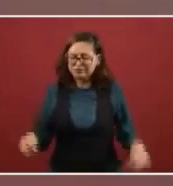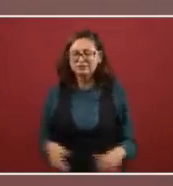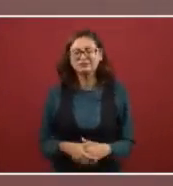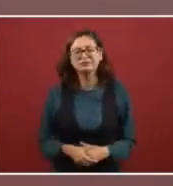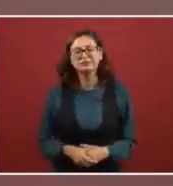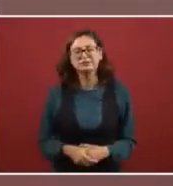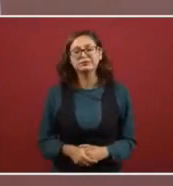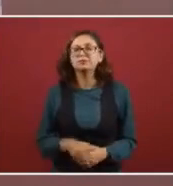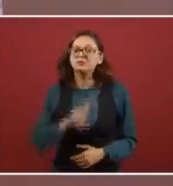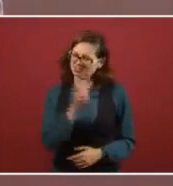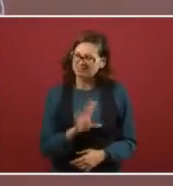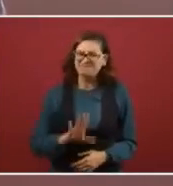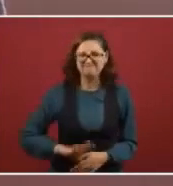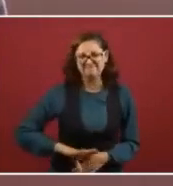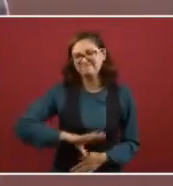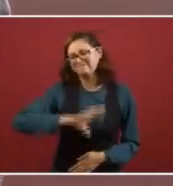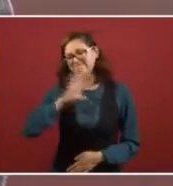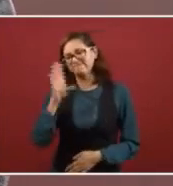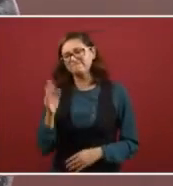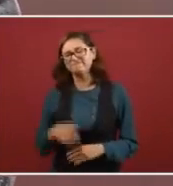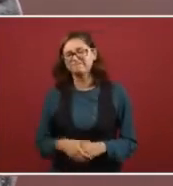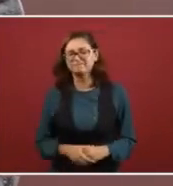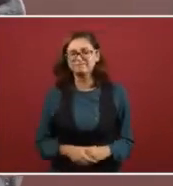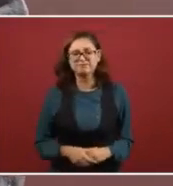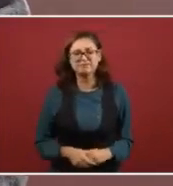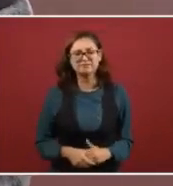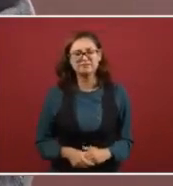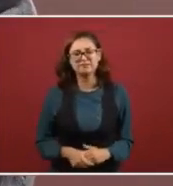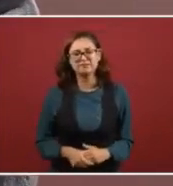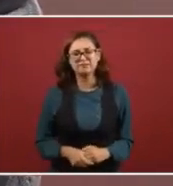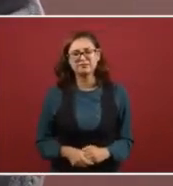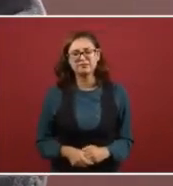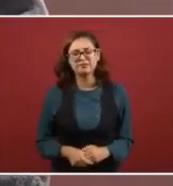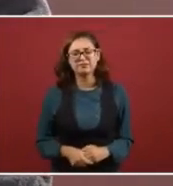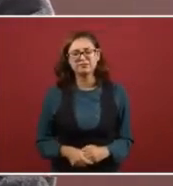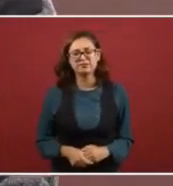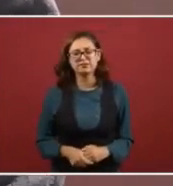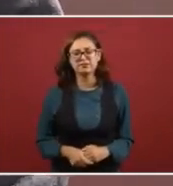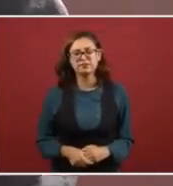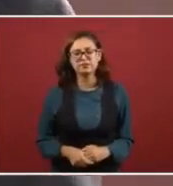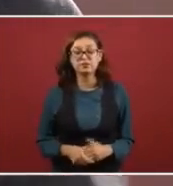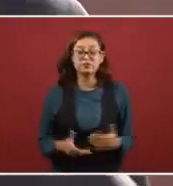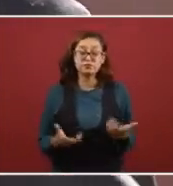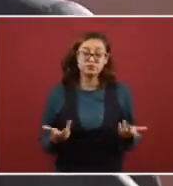Porque eso sí calienta. Because that does make him angry. Entonces,